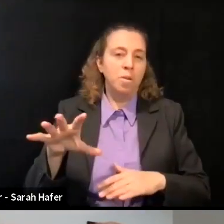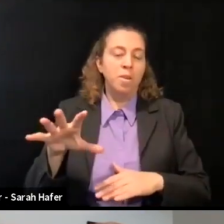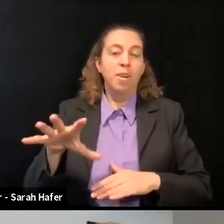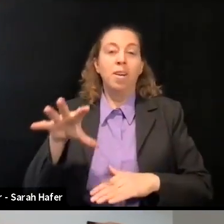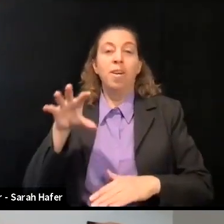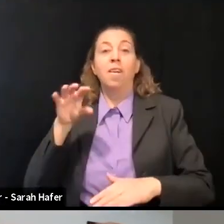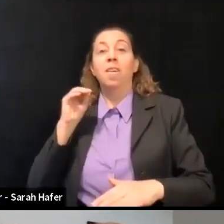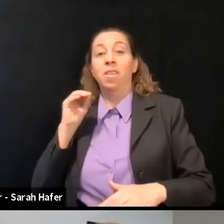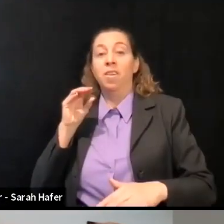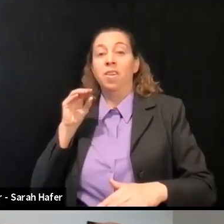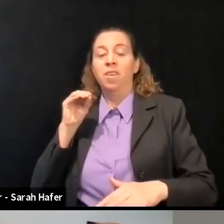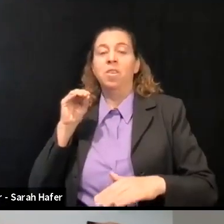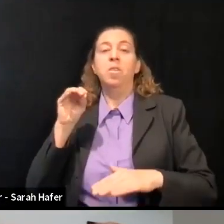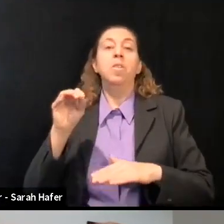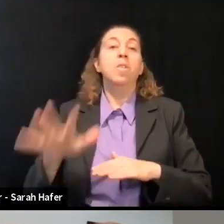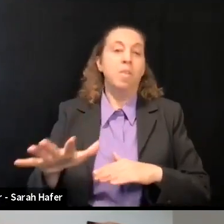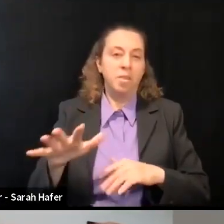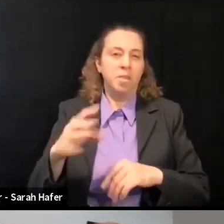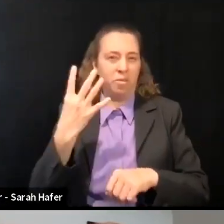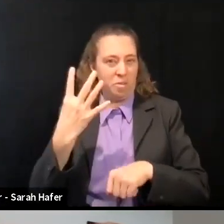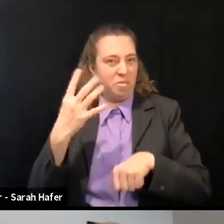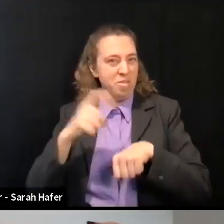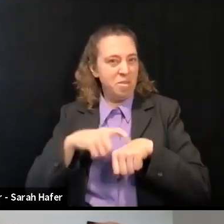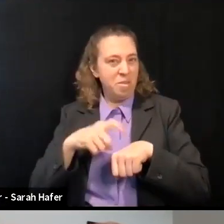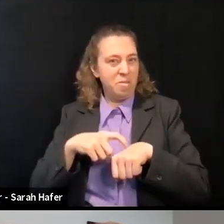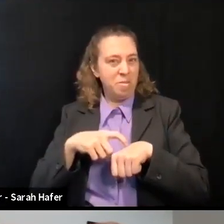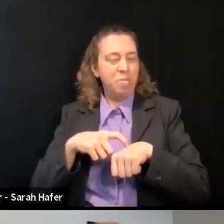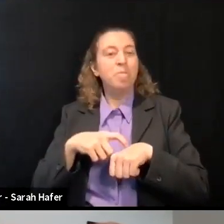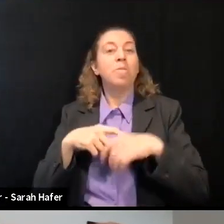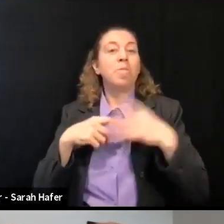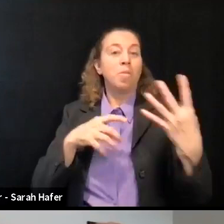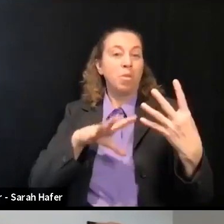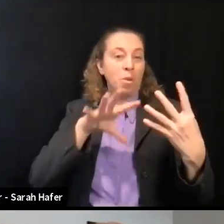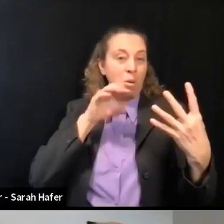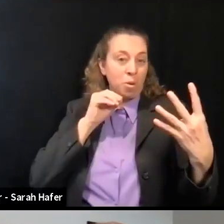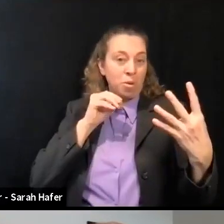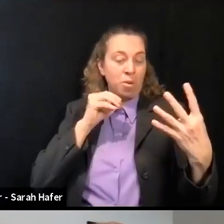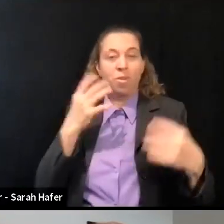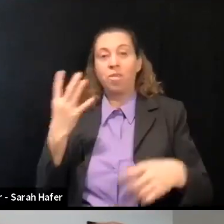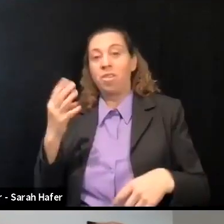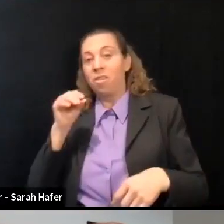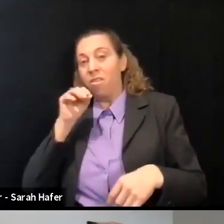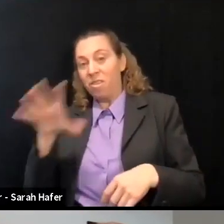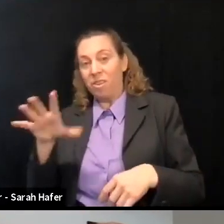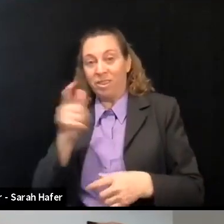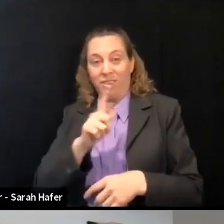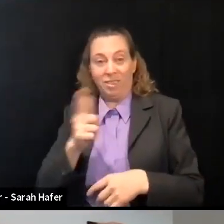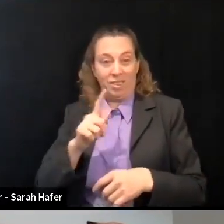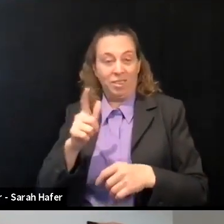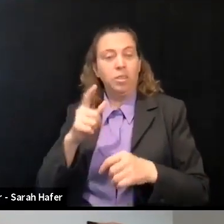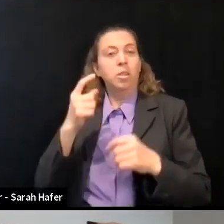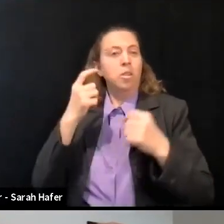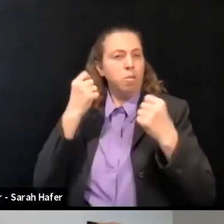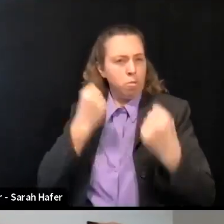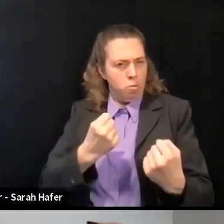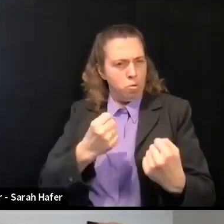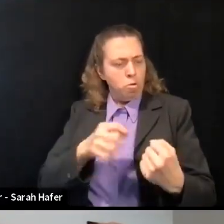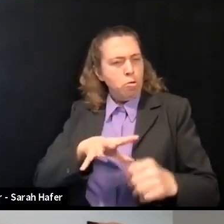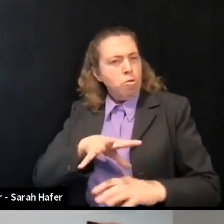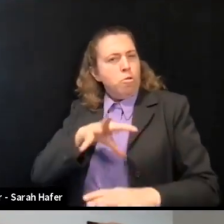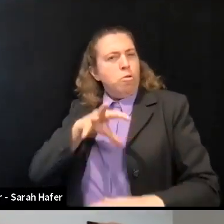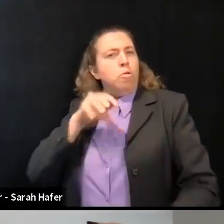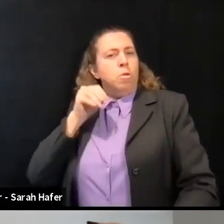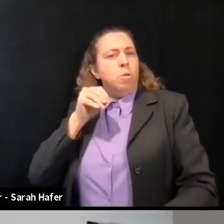two times a day, that helps with some of those overwhelming emotions. It may not help immediately, but within time. And